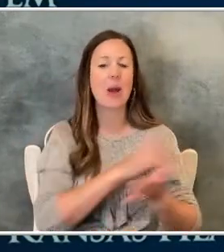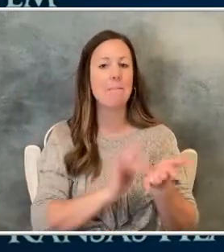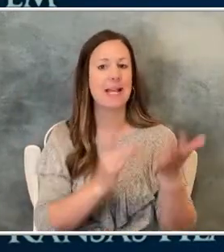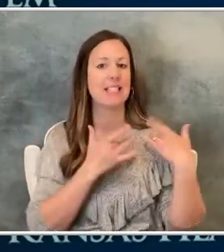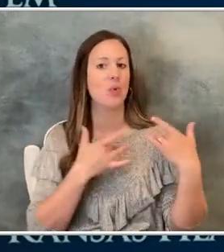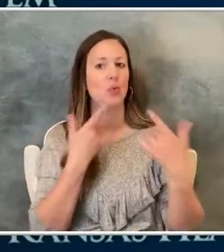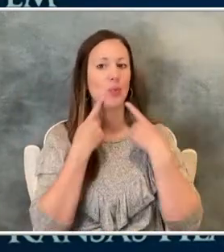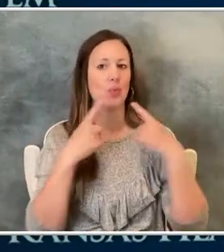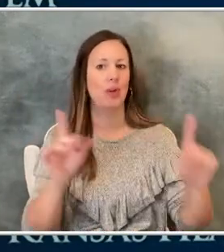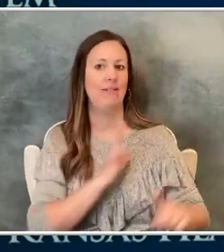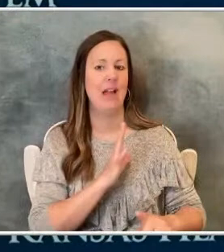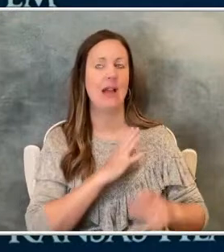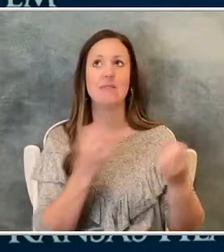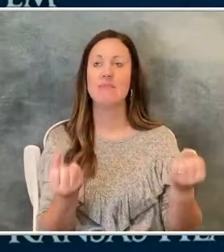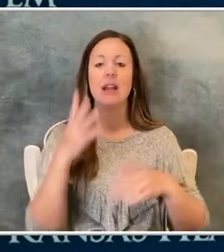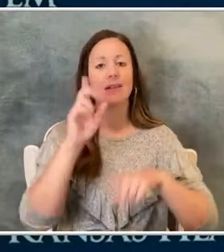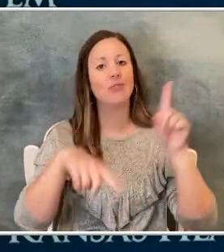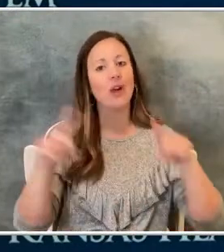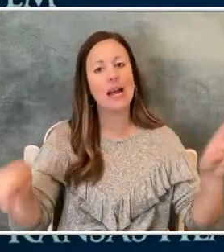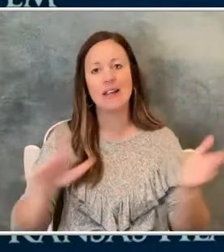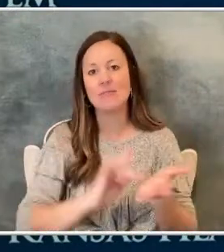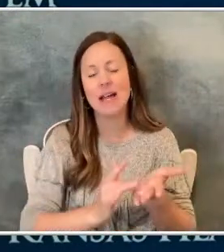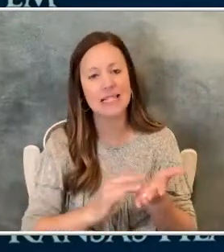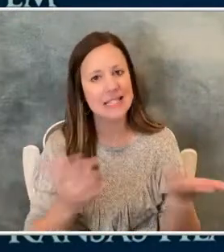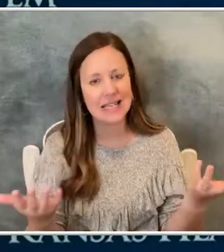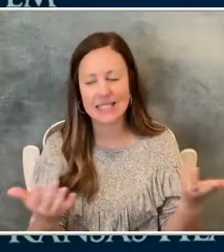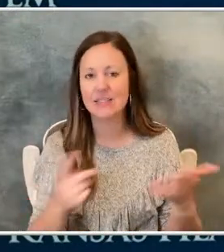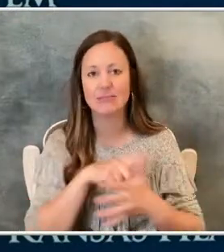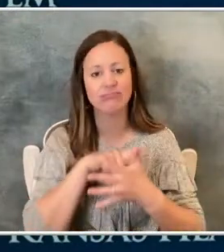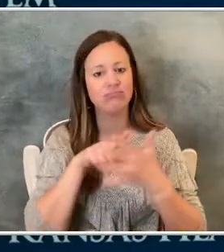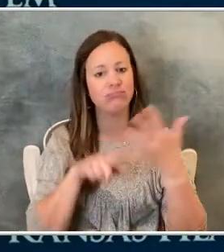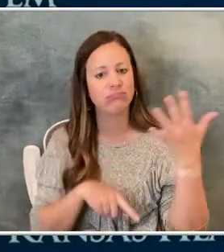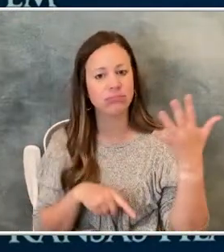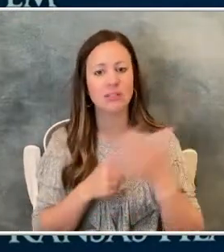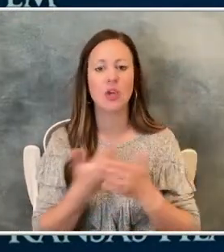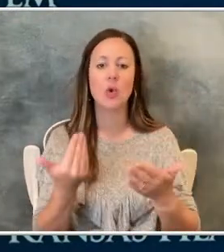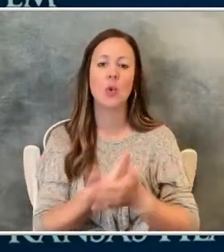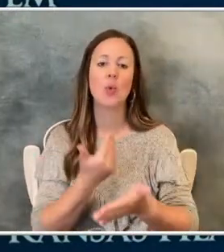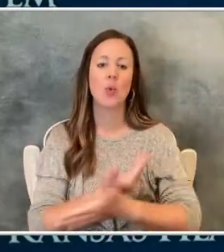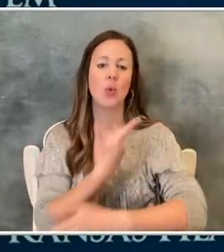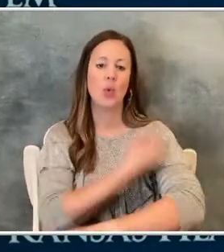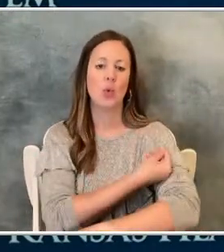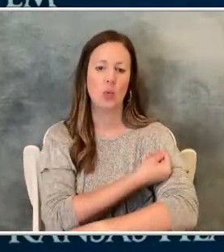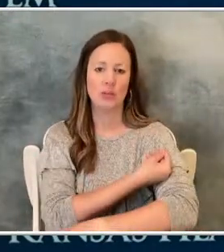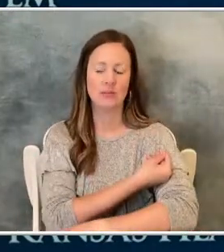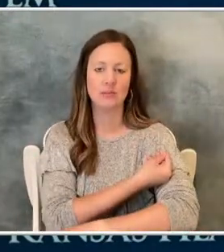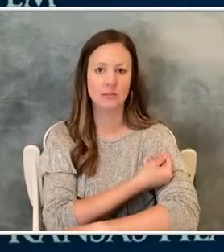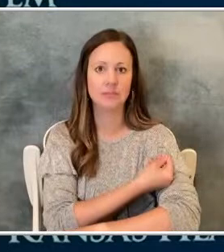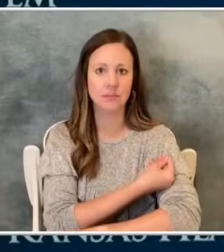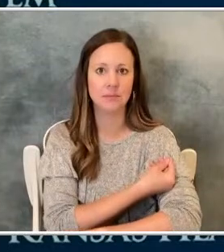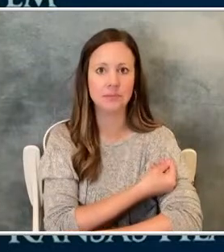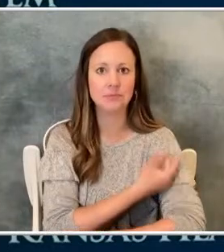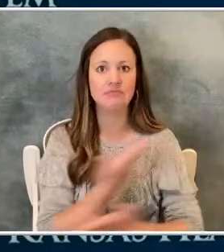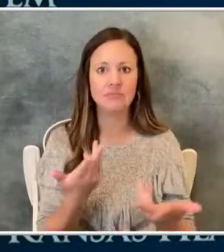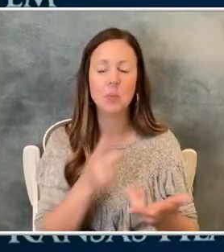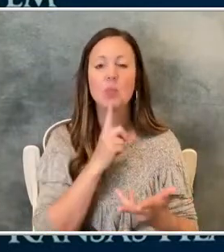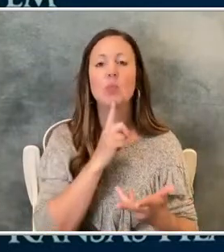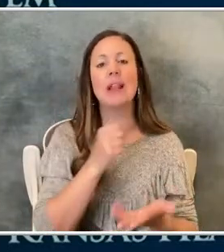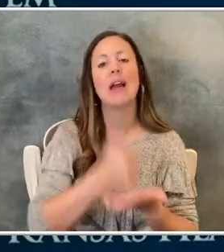medications out there now. There's statins, there's ezetimibe, these new injections called PCSK9 inhibitors that lower your LDL another